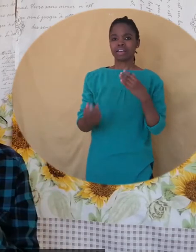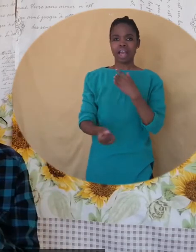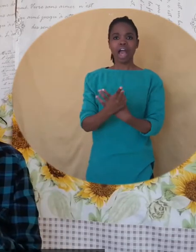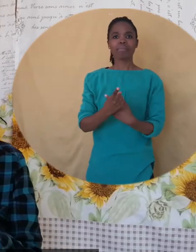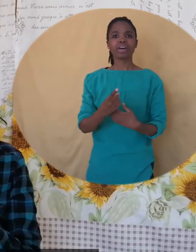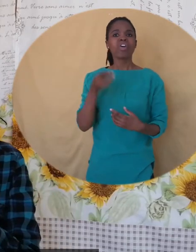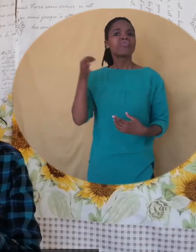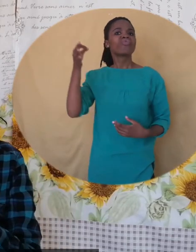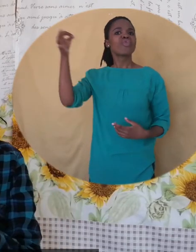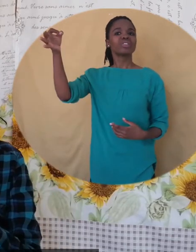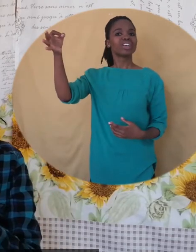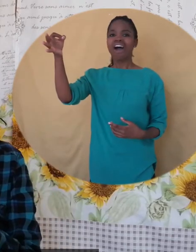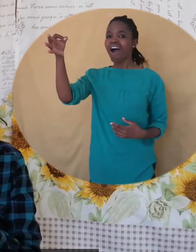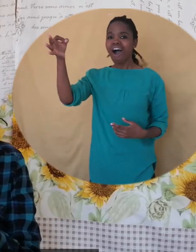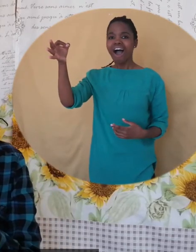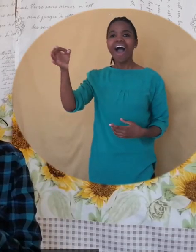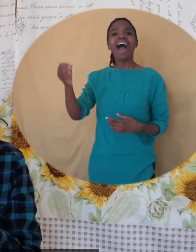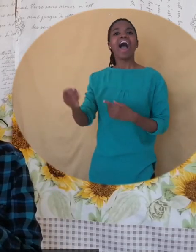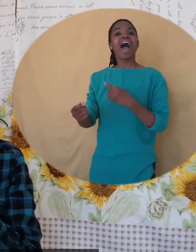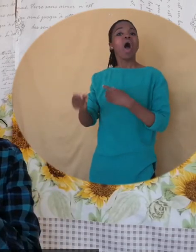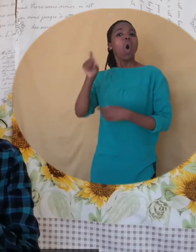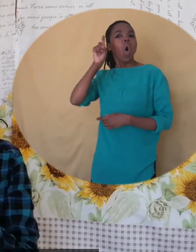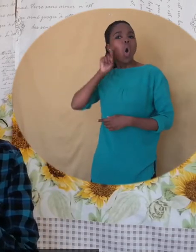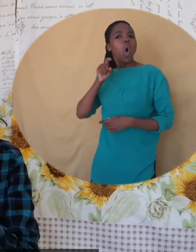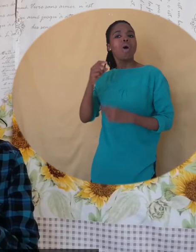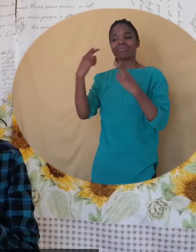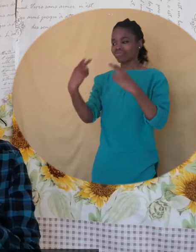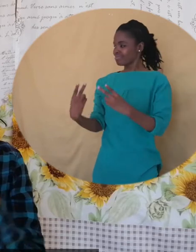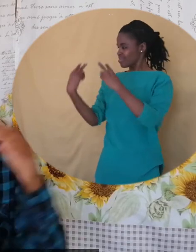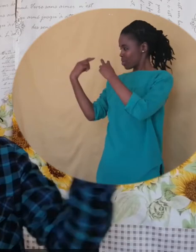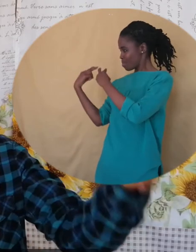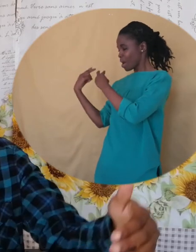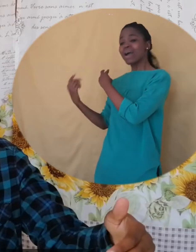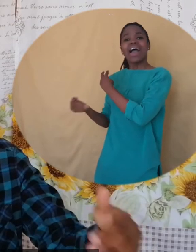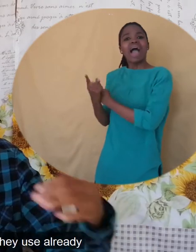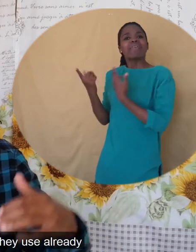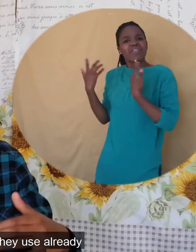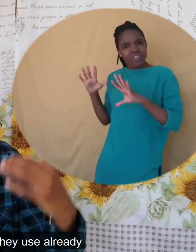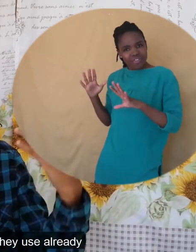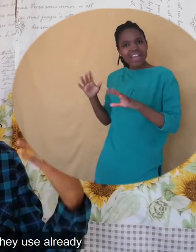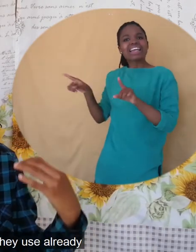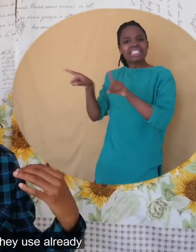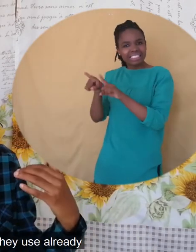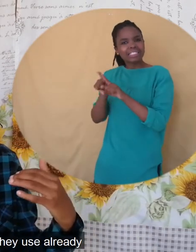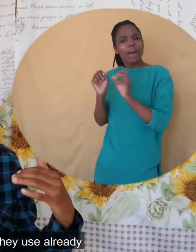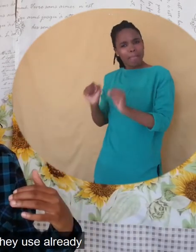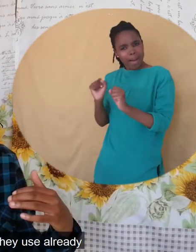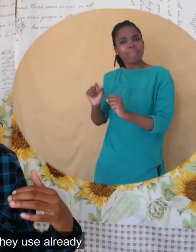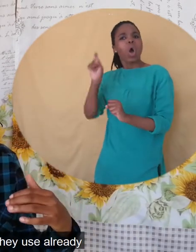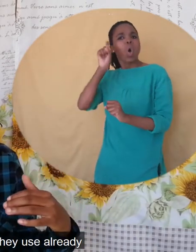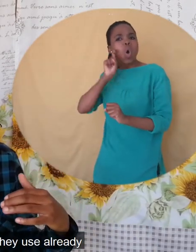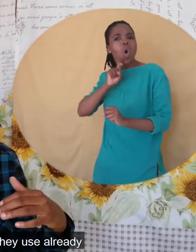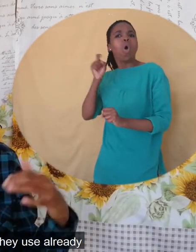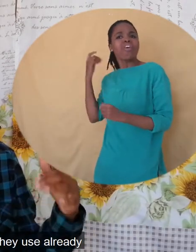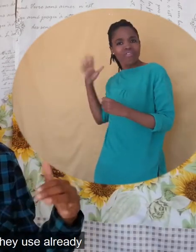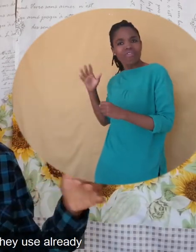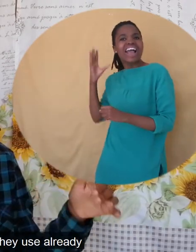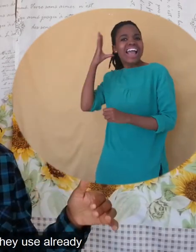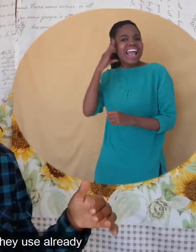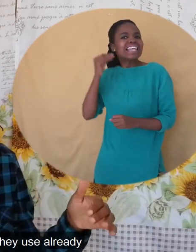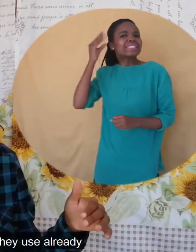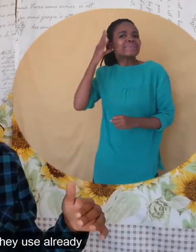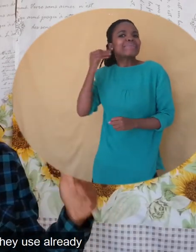precedence. So they don't look at a case based on what will happen. They go to previous cases and they use